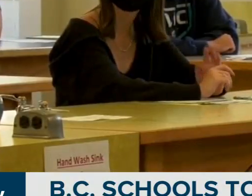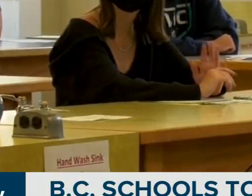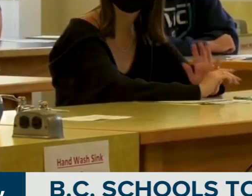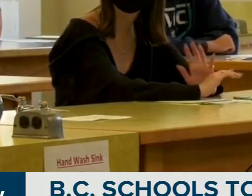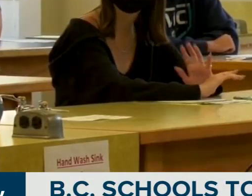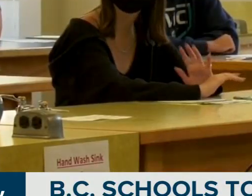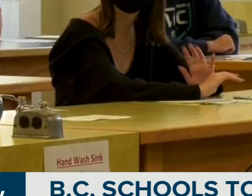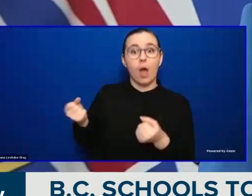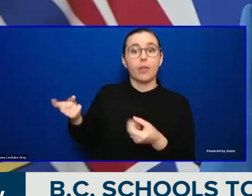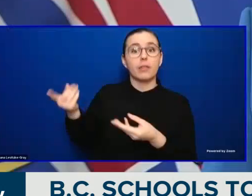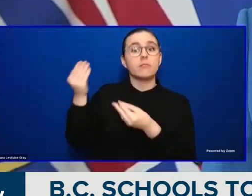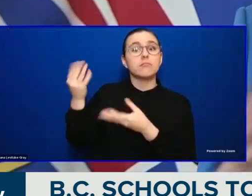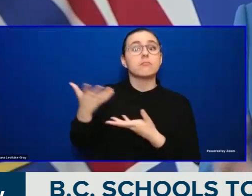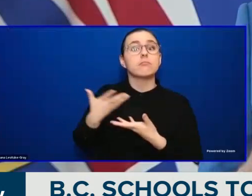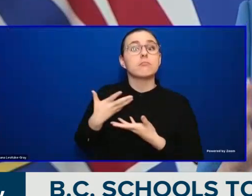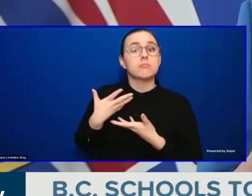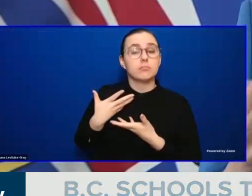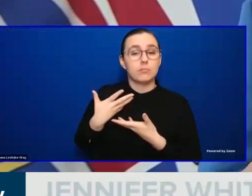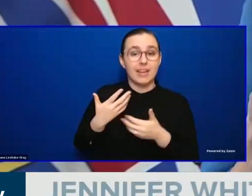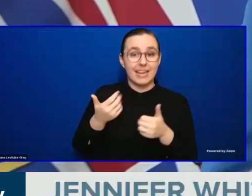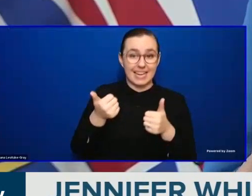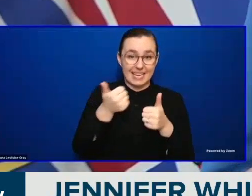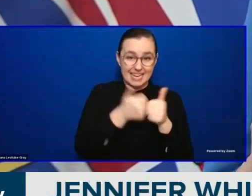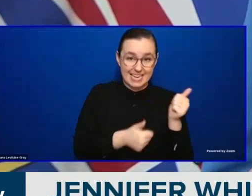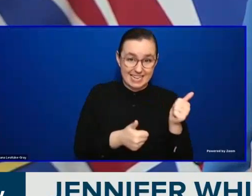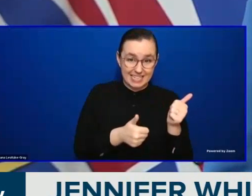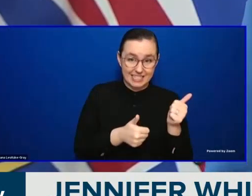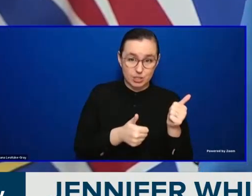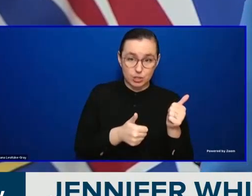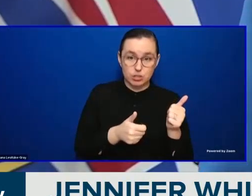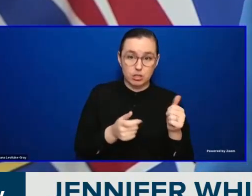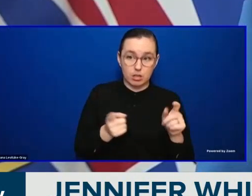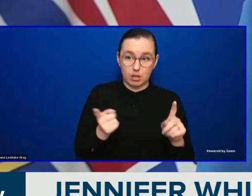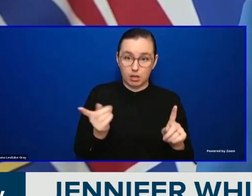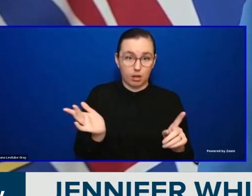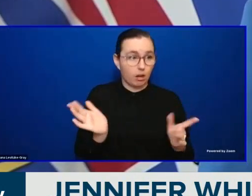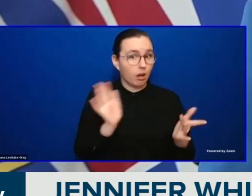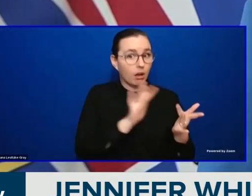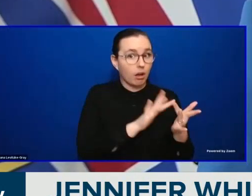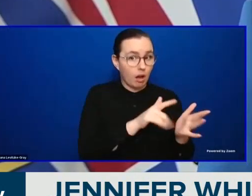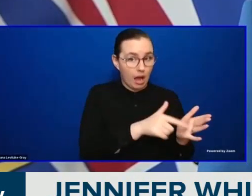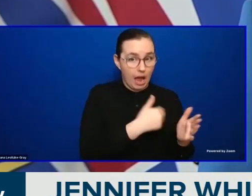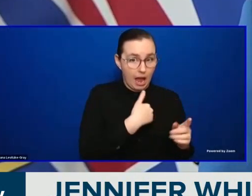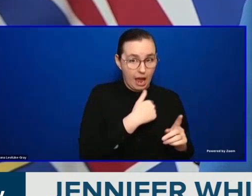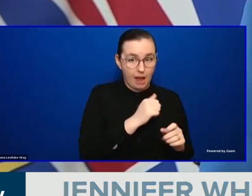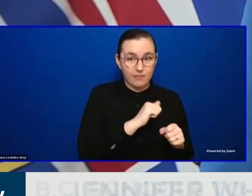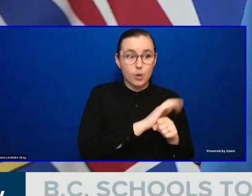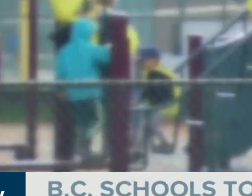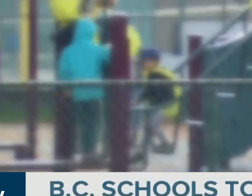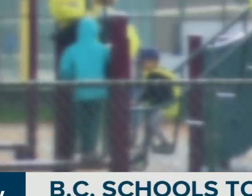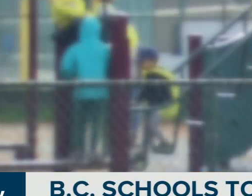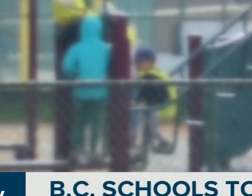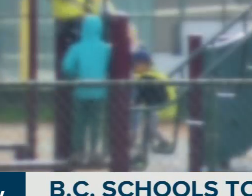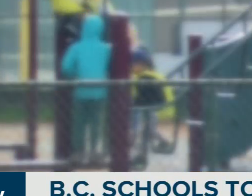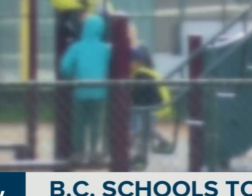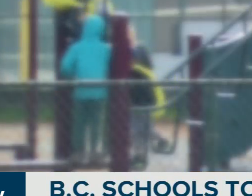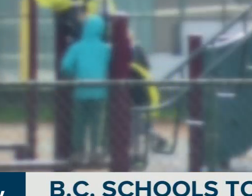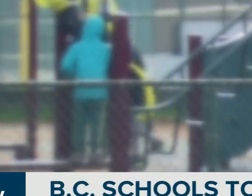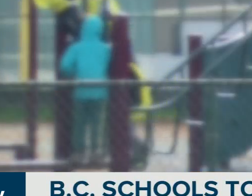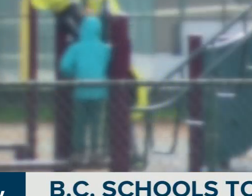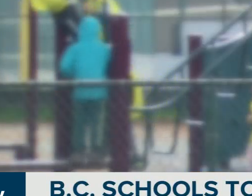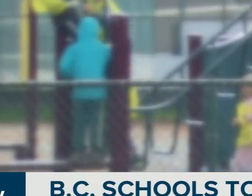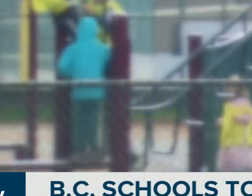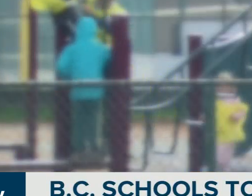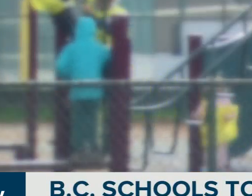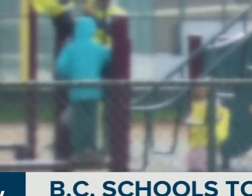case management and contact tracing is no longer a helpful tool for us in tracking cases in schools. So now the